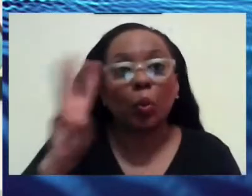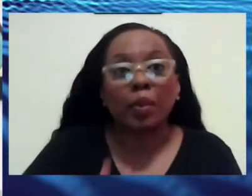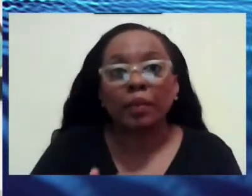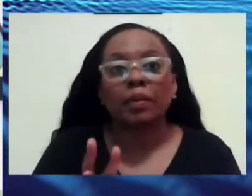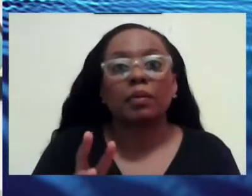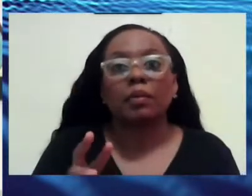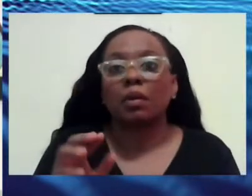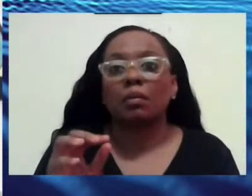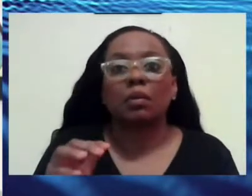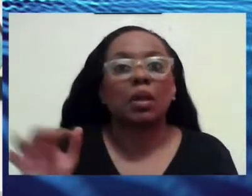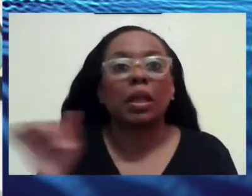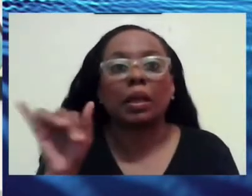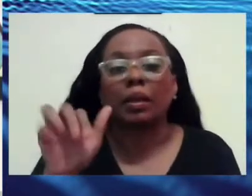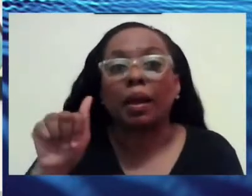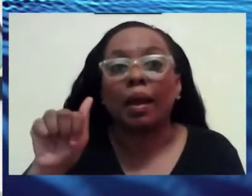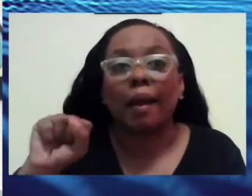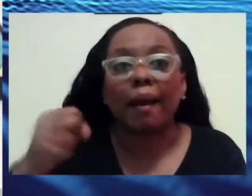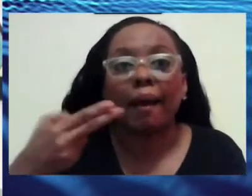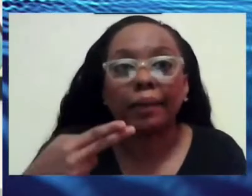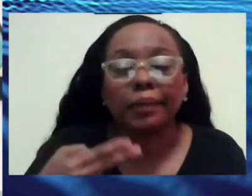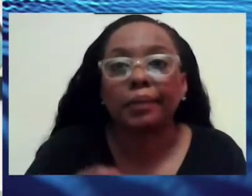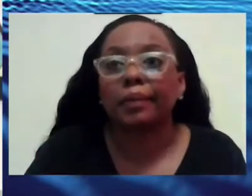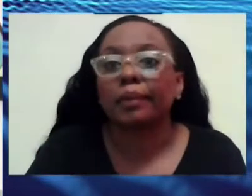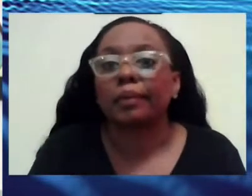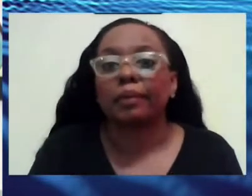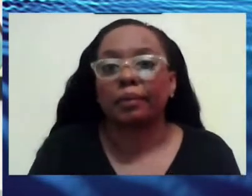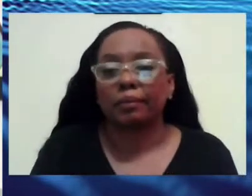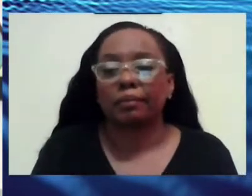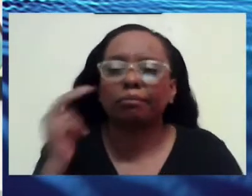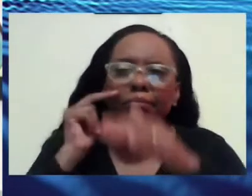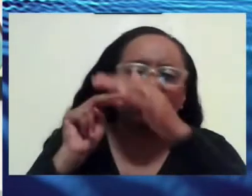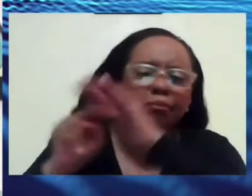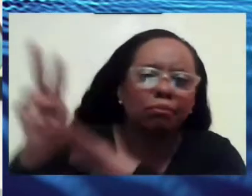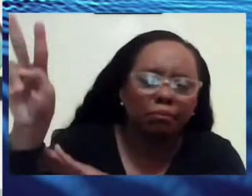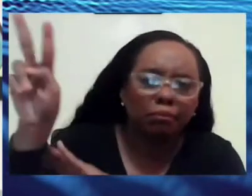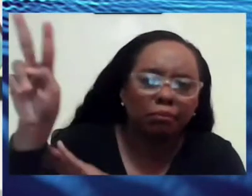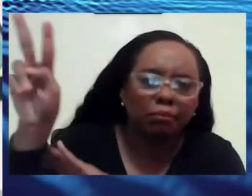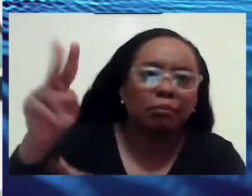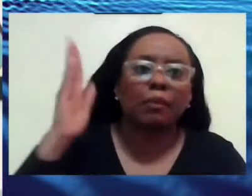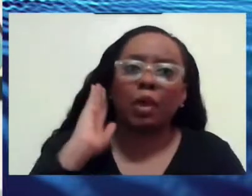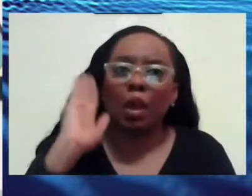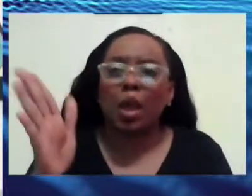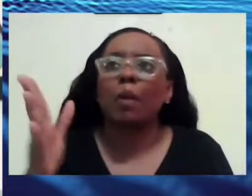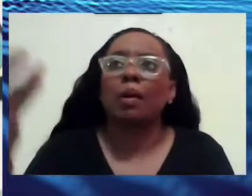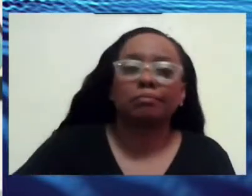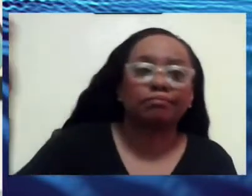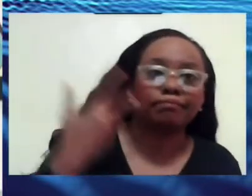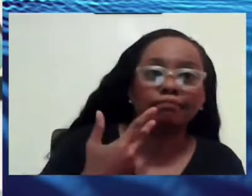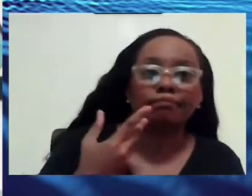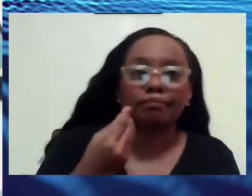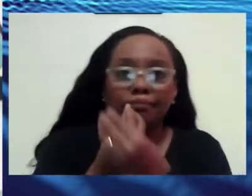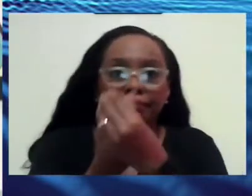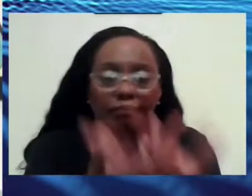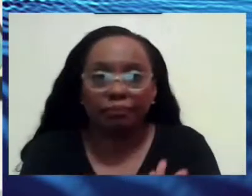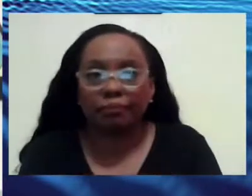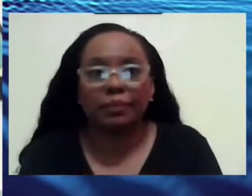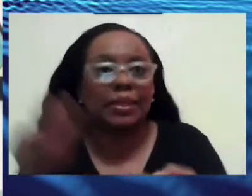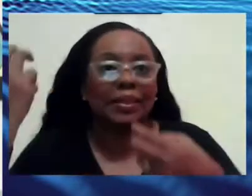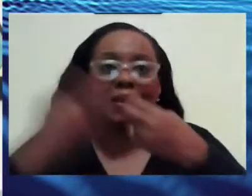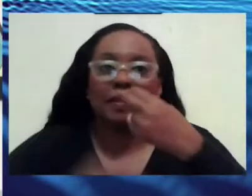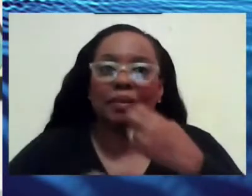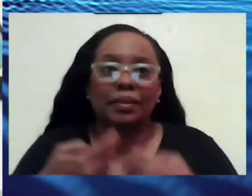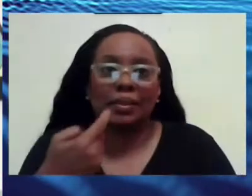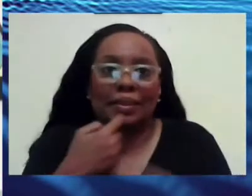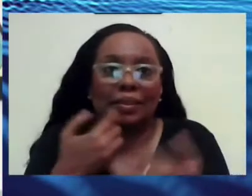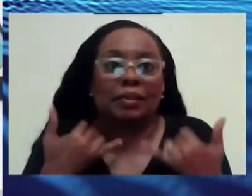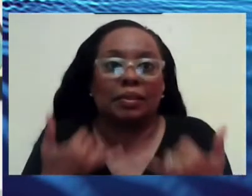that we can say with full certainty how things are going to look and how we can plan, I think it would be a little difficult for most people to